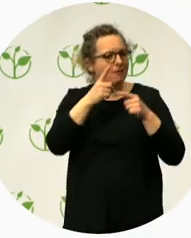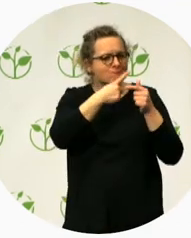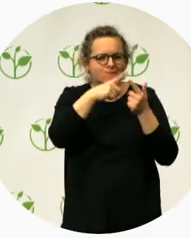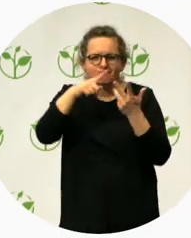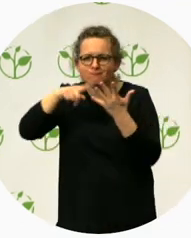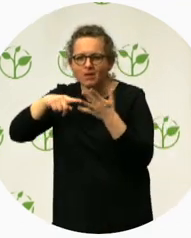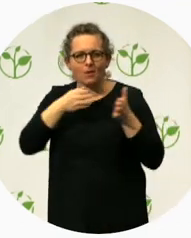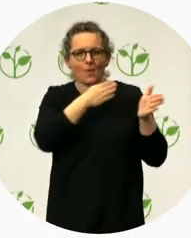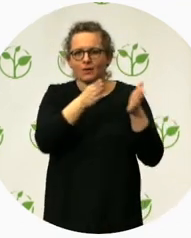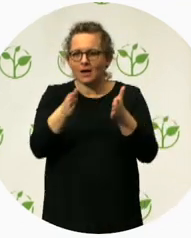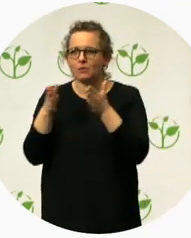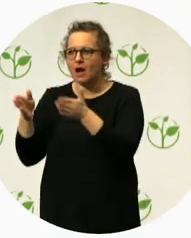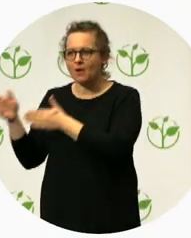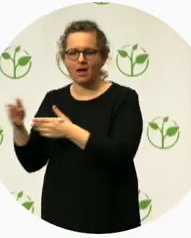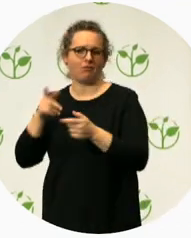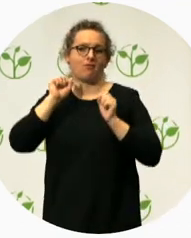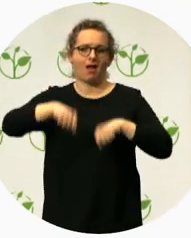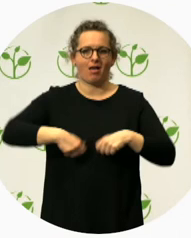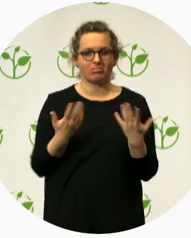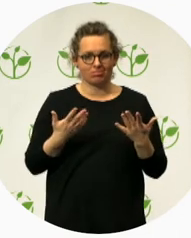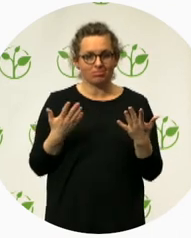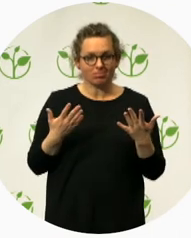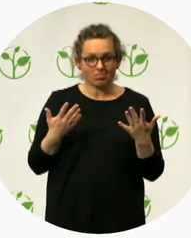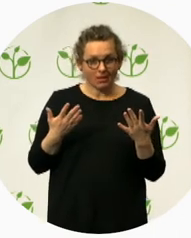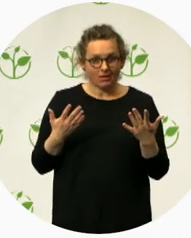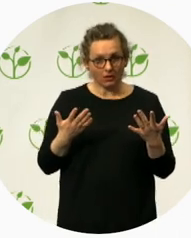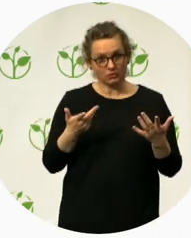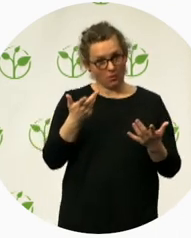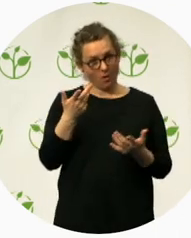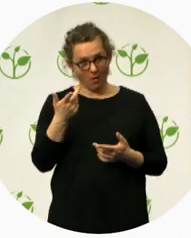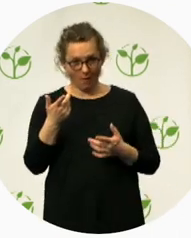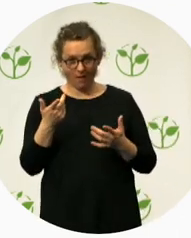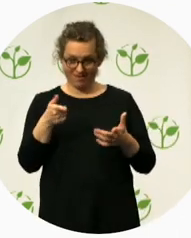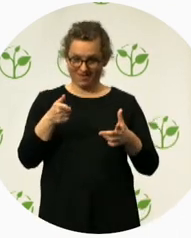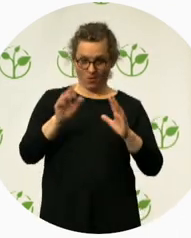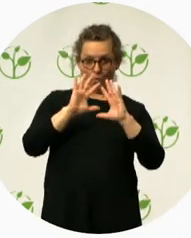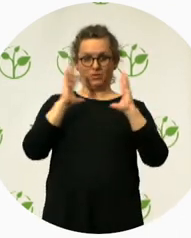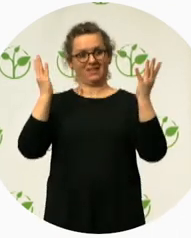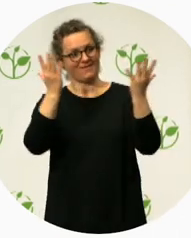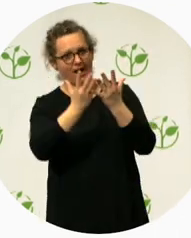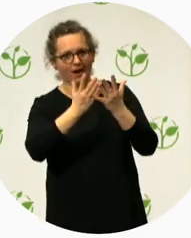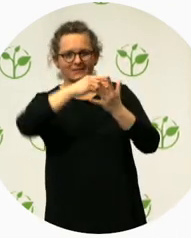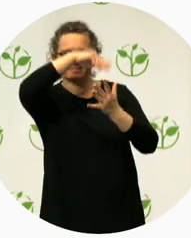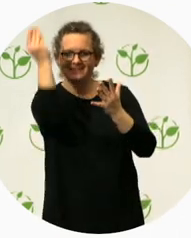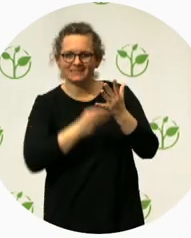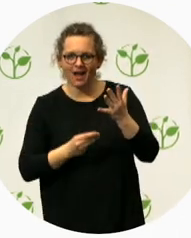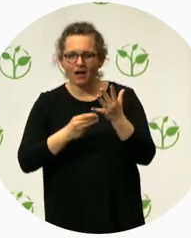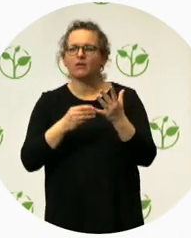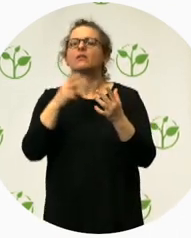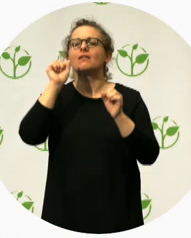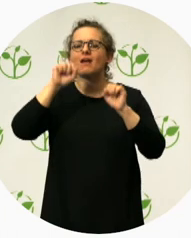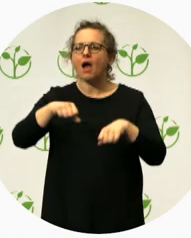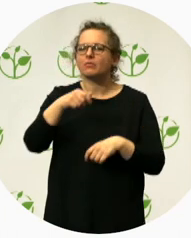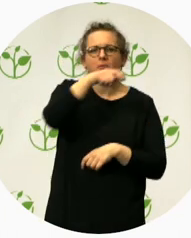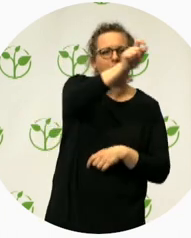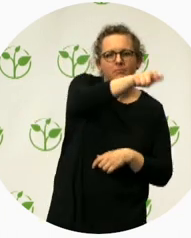make it fit the person in a wheelchair. Our concept of universal design is anybody with a voice, with gesture, with touch,